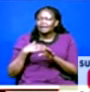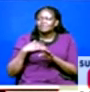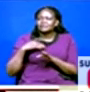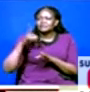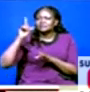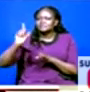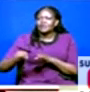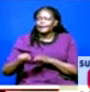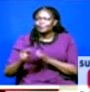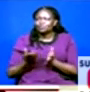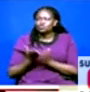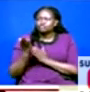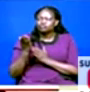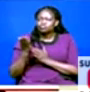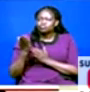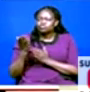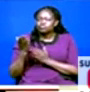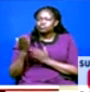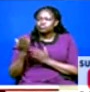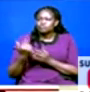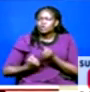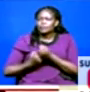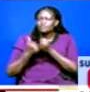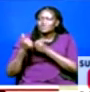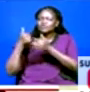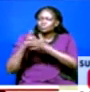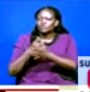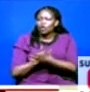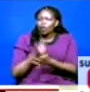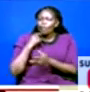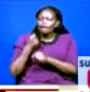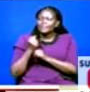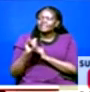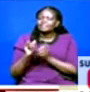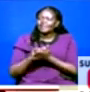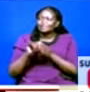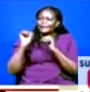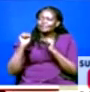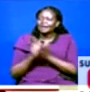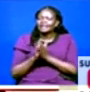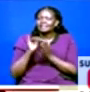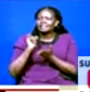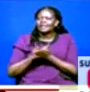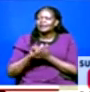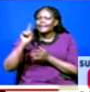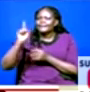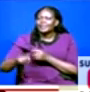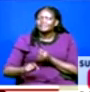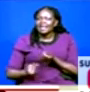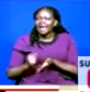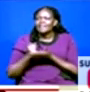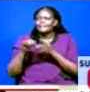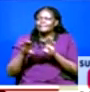rate through courtesy of other sponsors who are able to make that possible. And that is supposed to help our